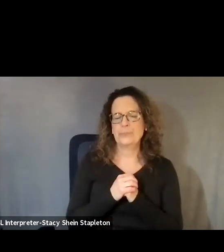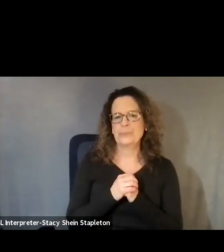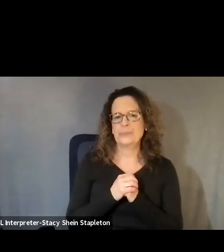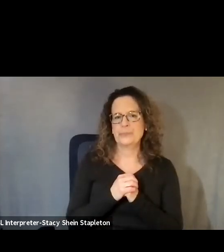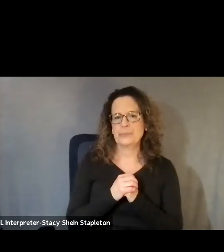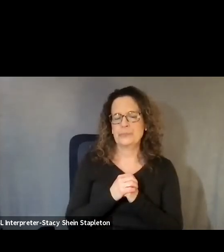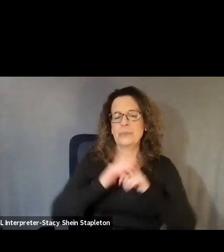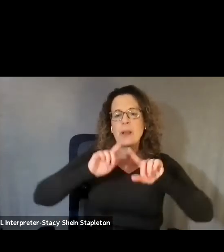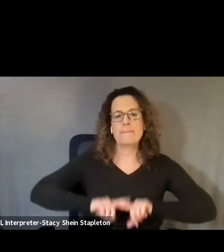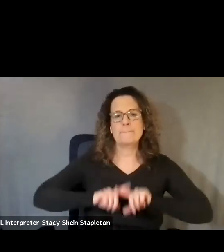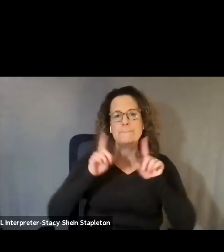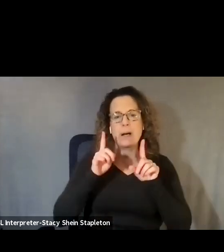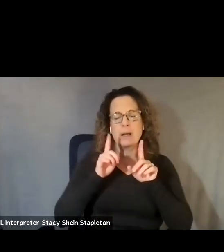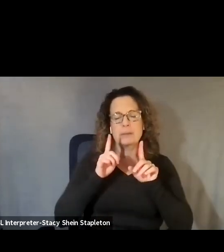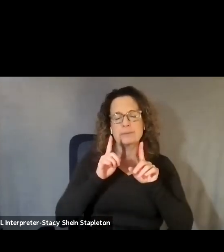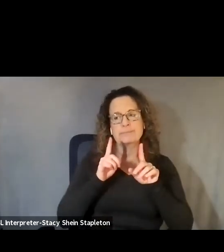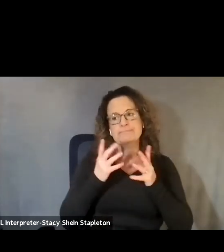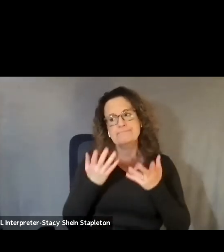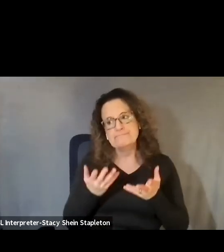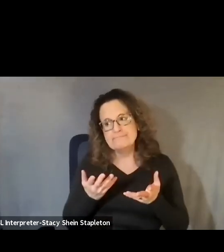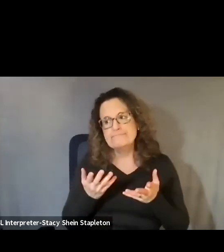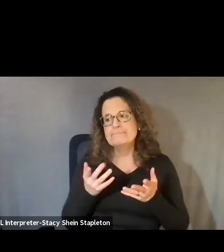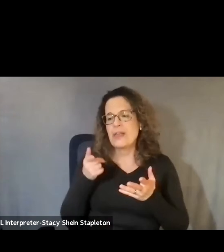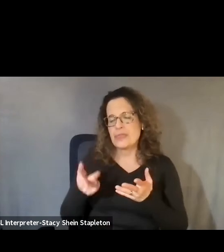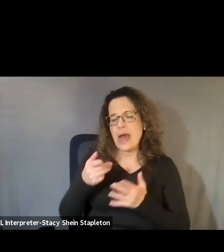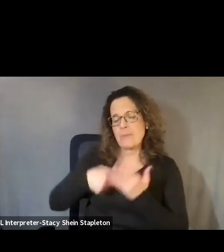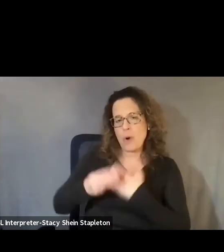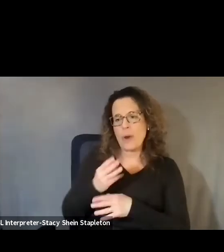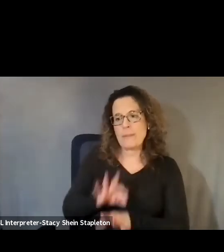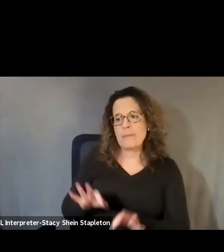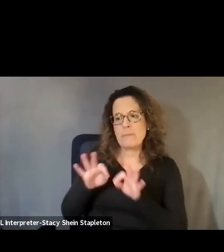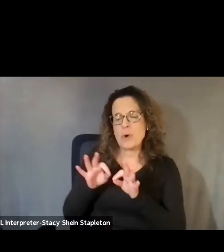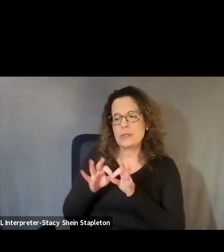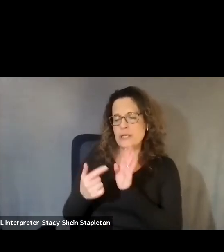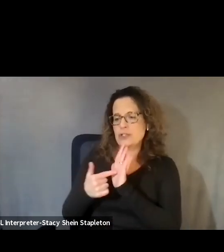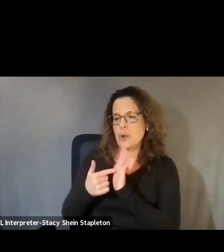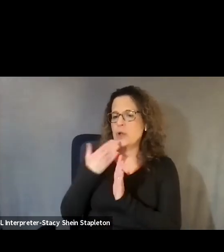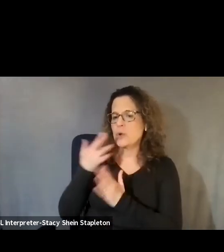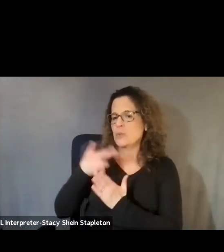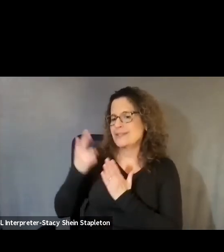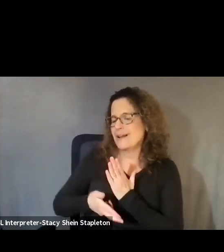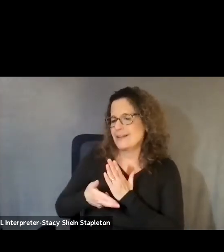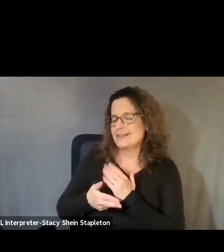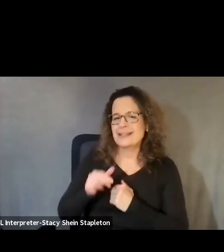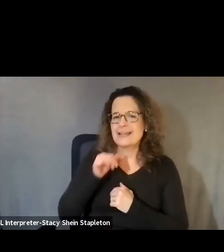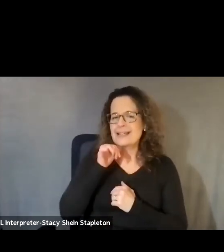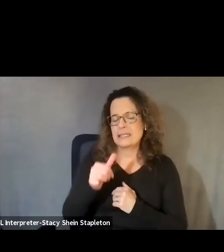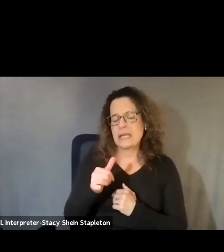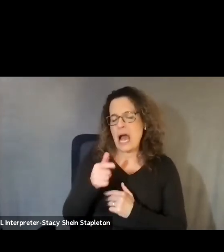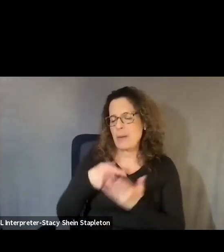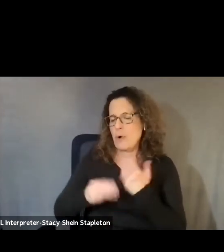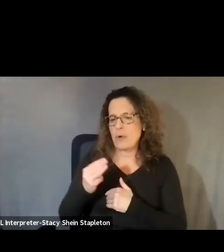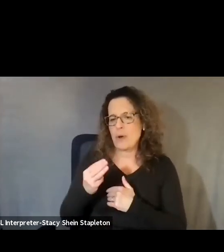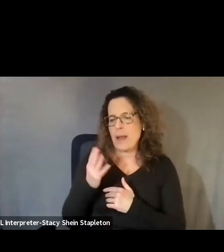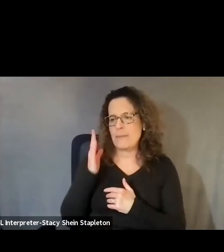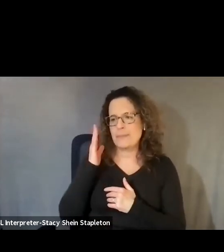But as important as that program is, and as much as it is showing results, it's not a program that is